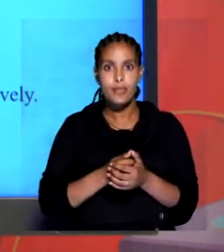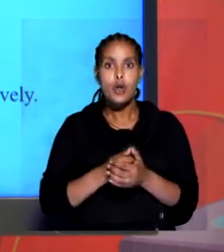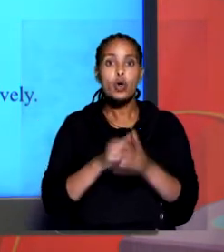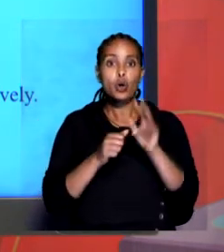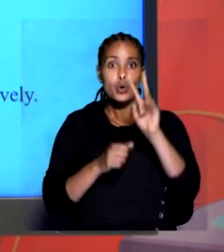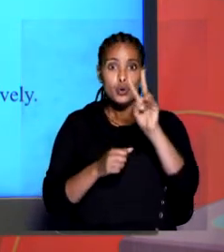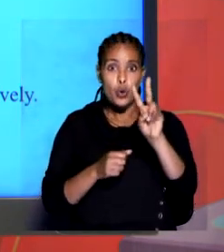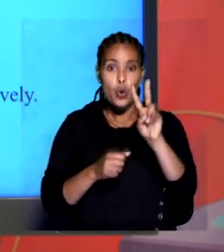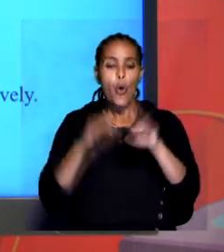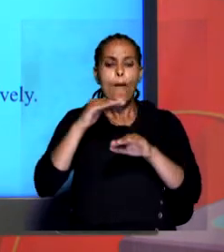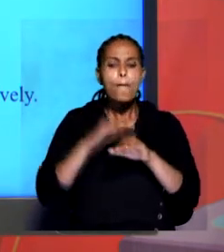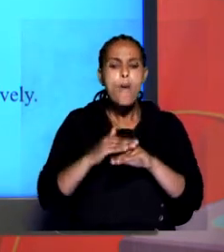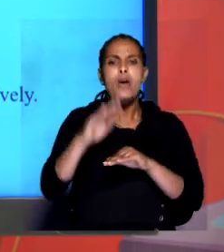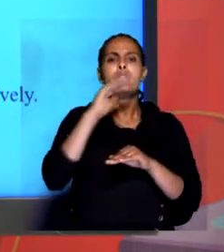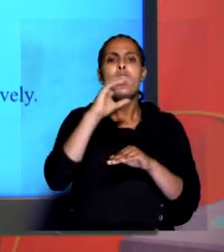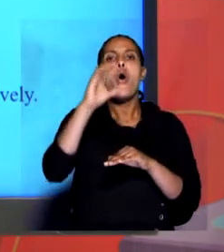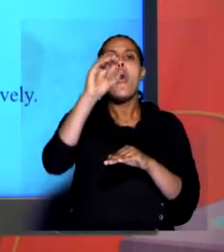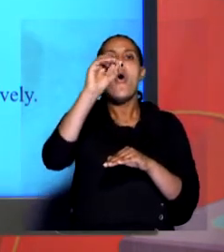2,